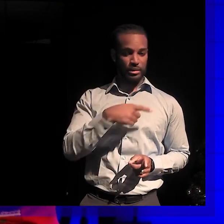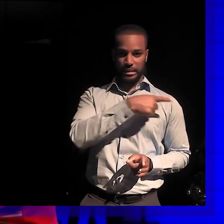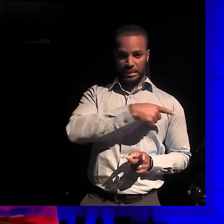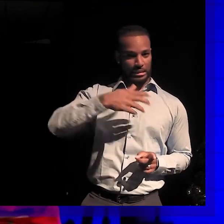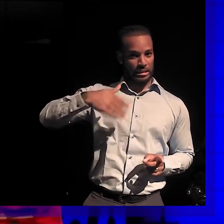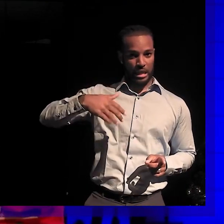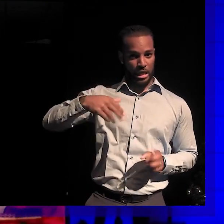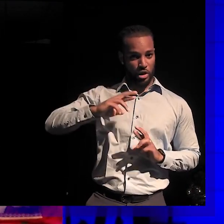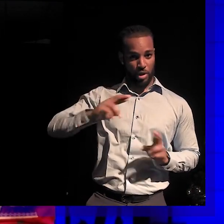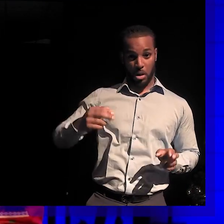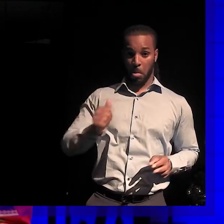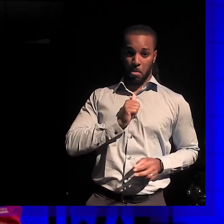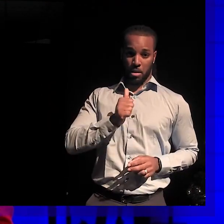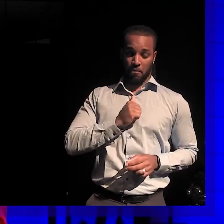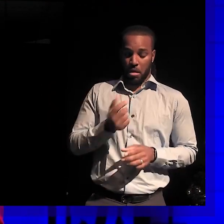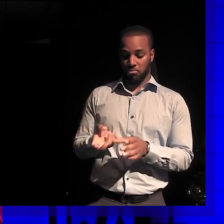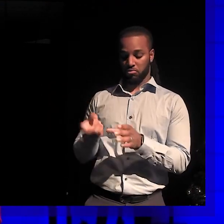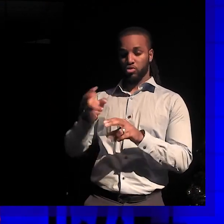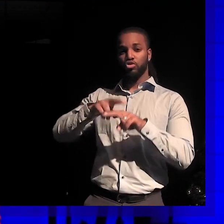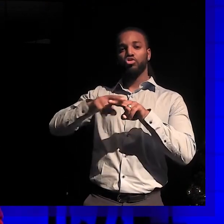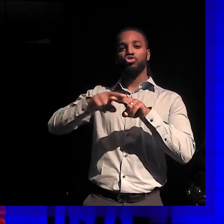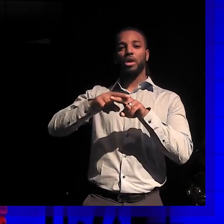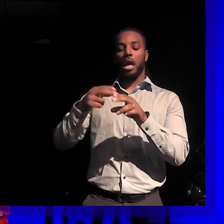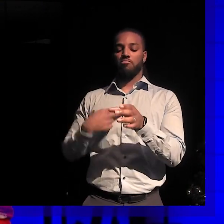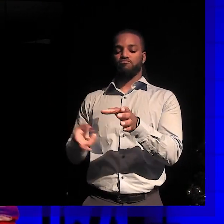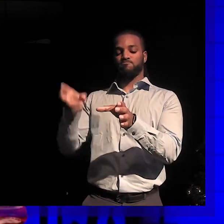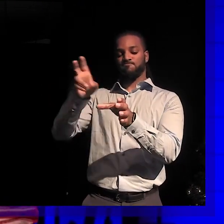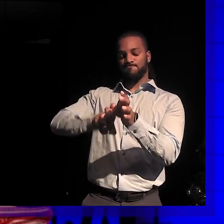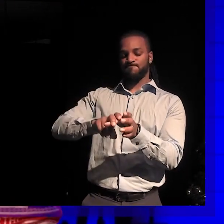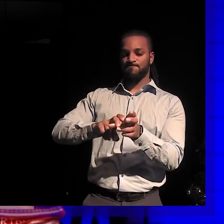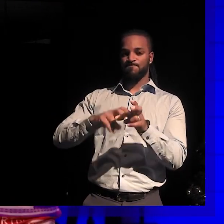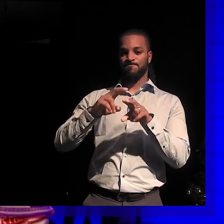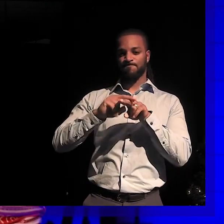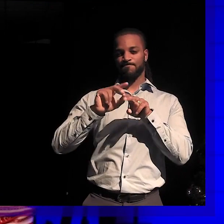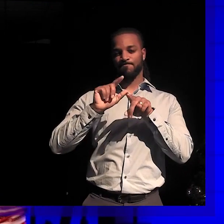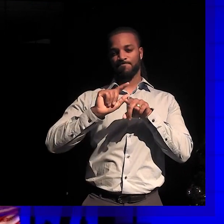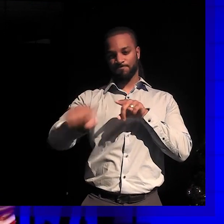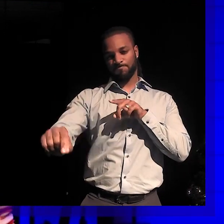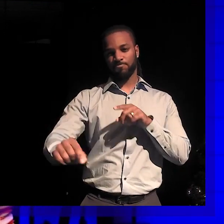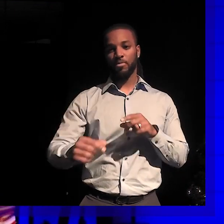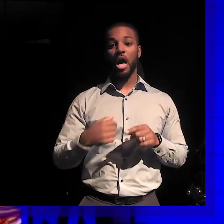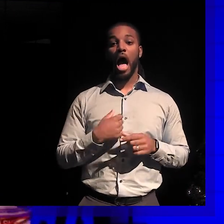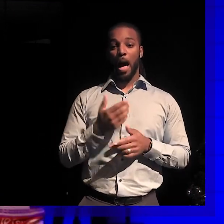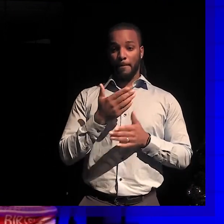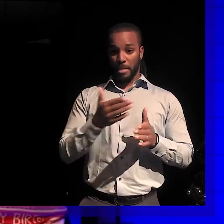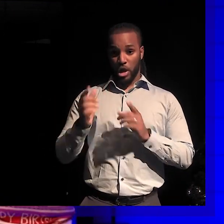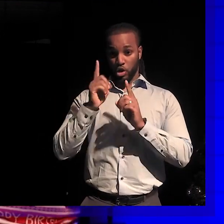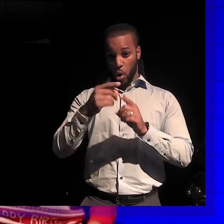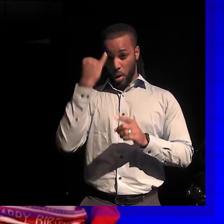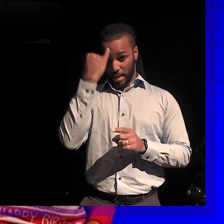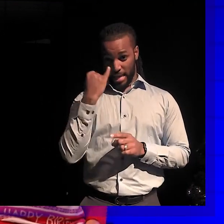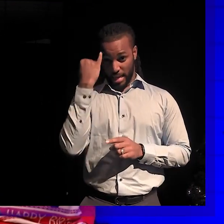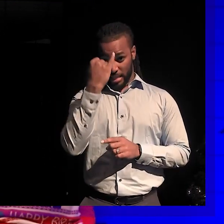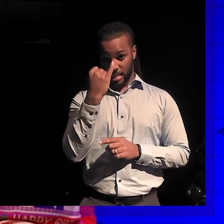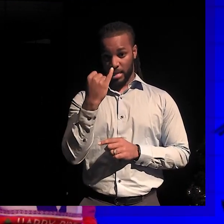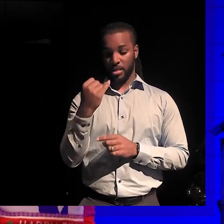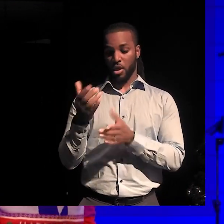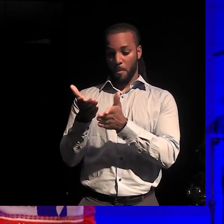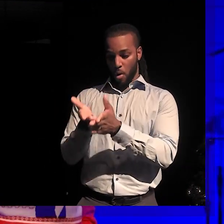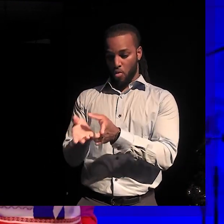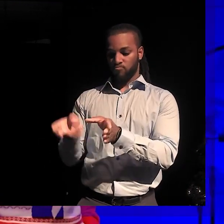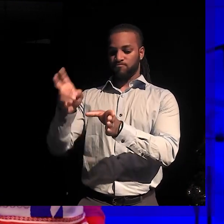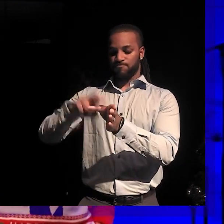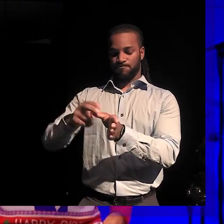train headed for Greece. You go to the southern tip of Italy, to the boot, catch a boat from Greece to a little area in Greece